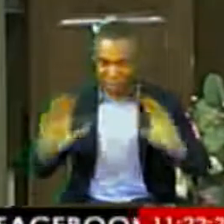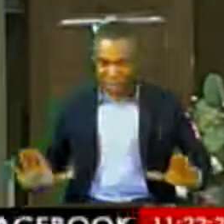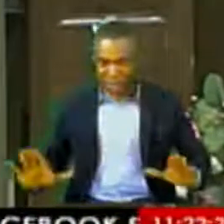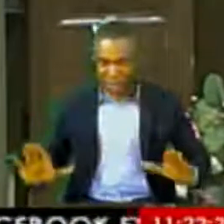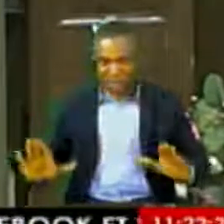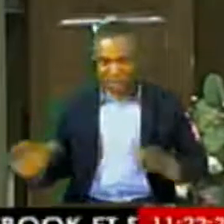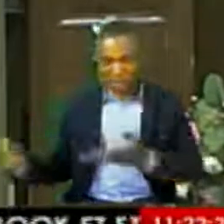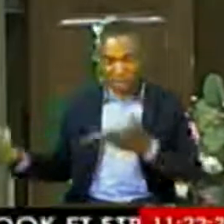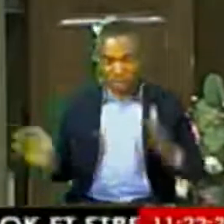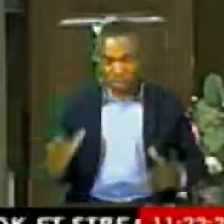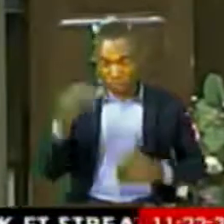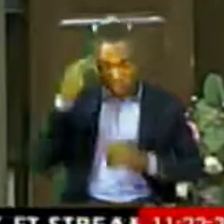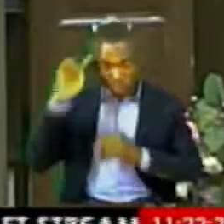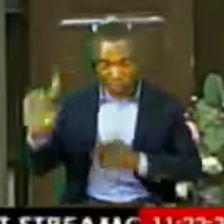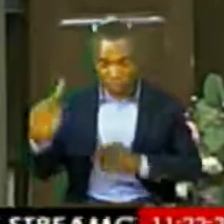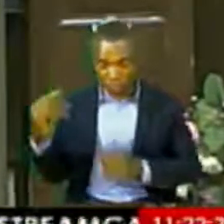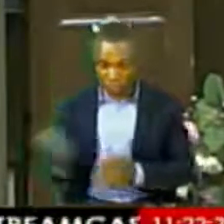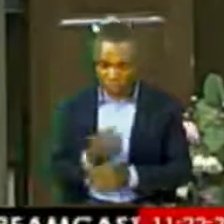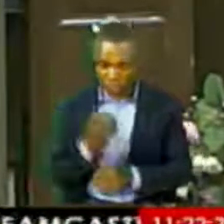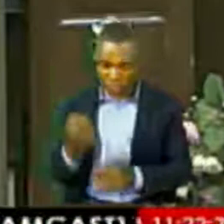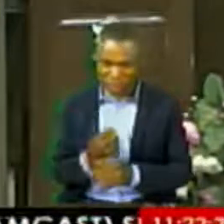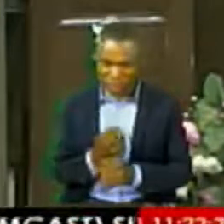Thank you, Lord.